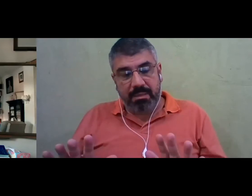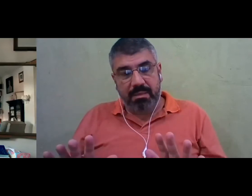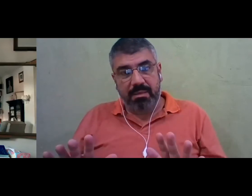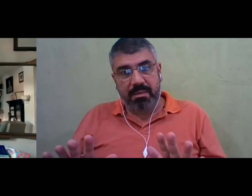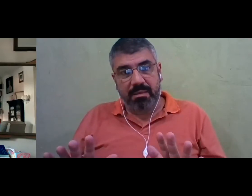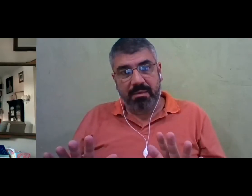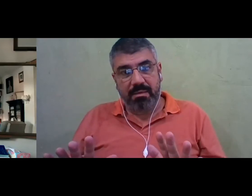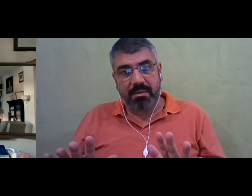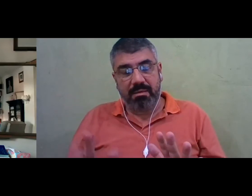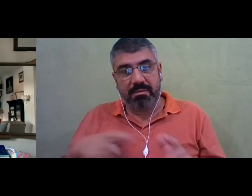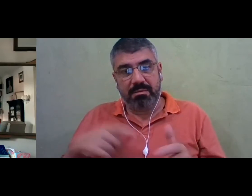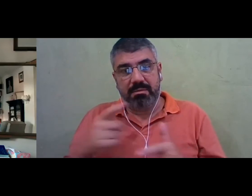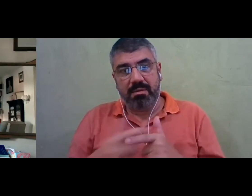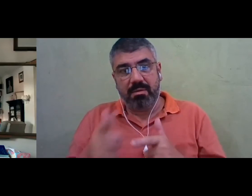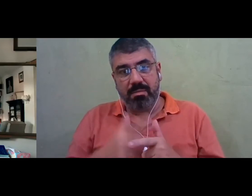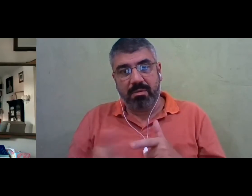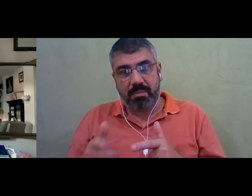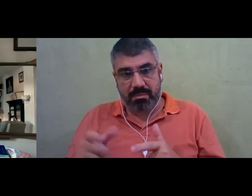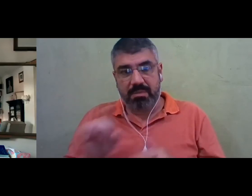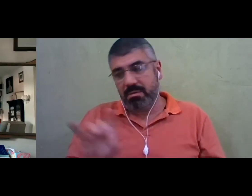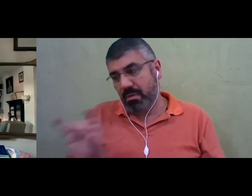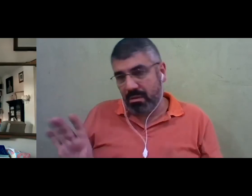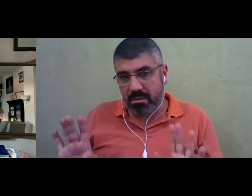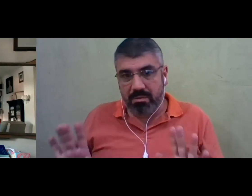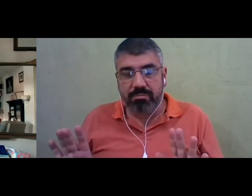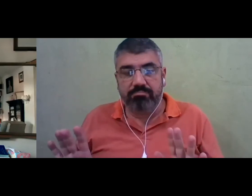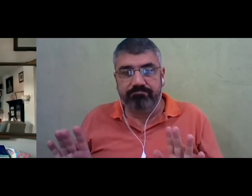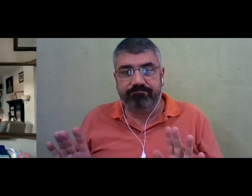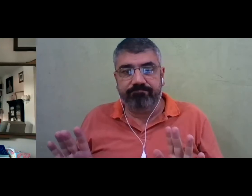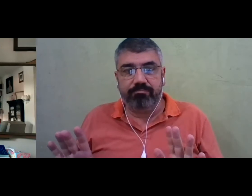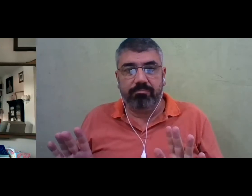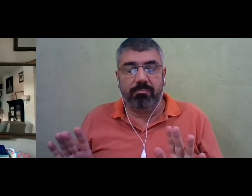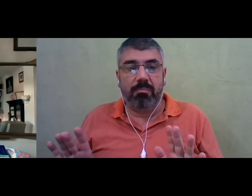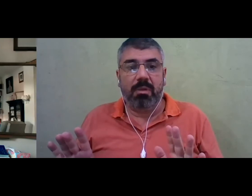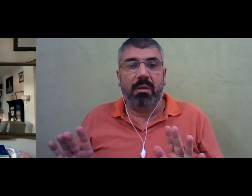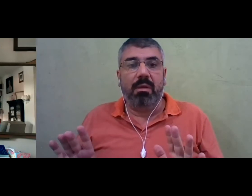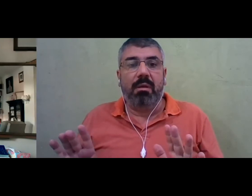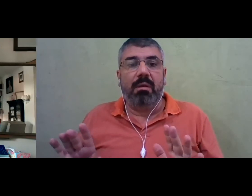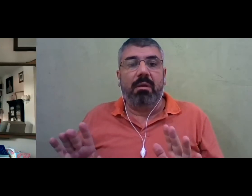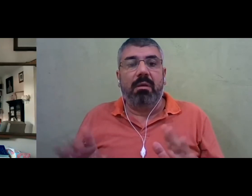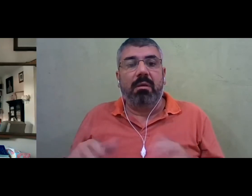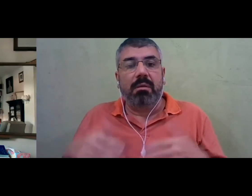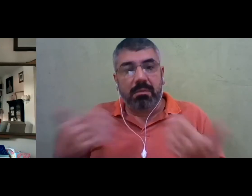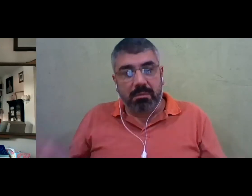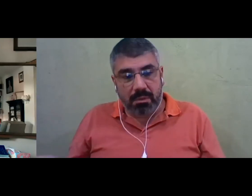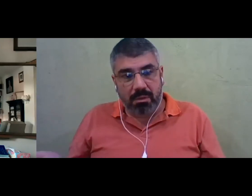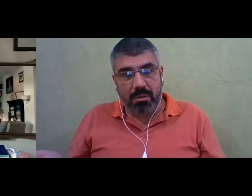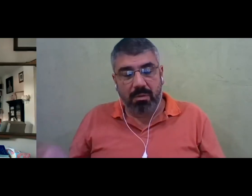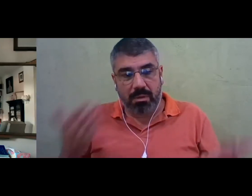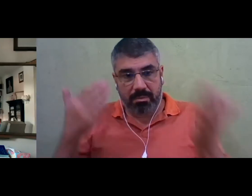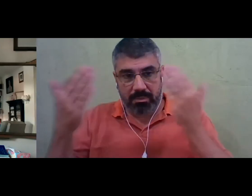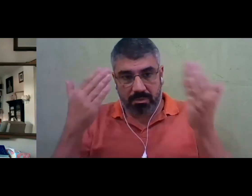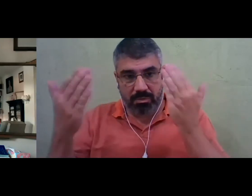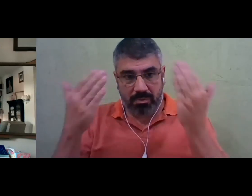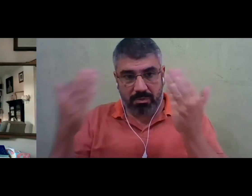the problems that are given to you and how you overcome them, how you live through them. And in psychology, we call them